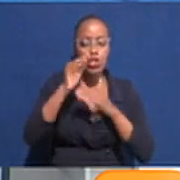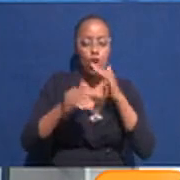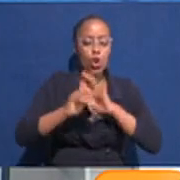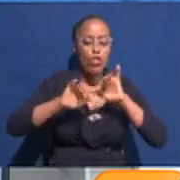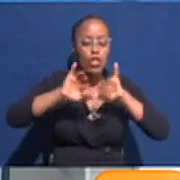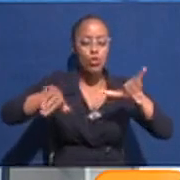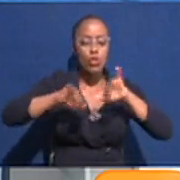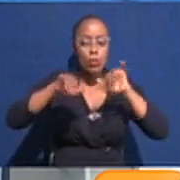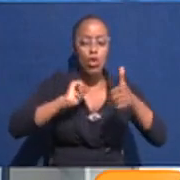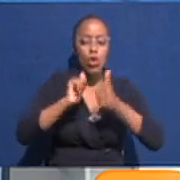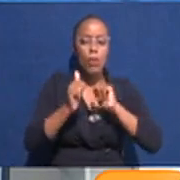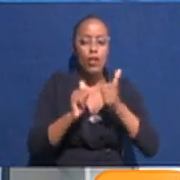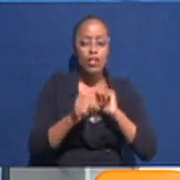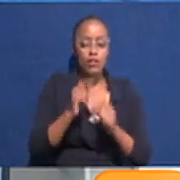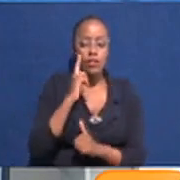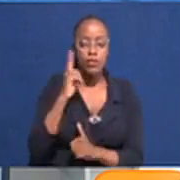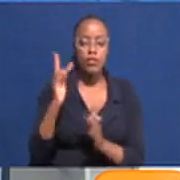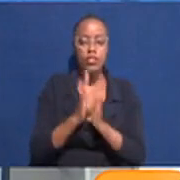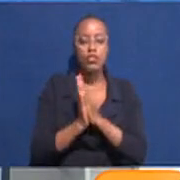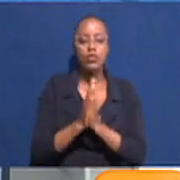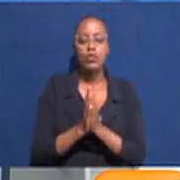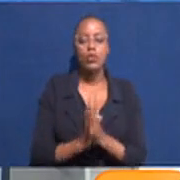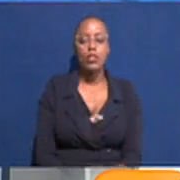swimming competitions. Michael Kinyi with that story.